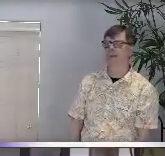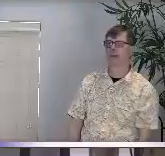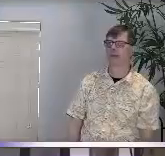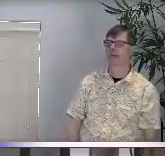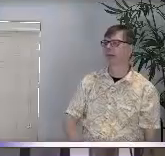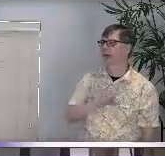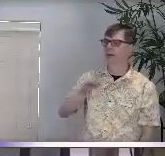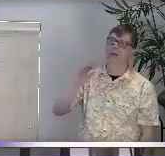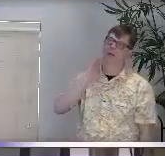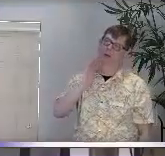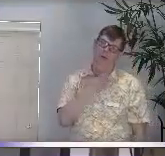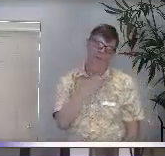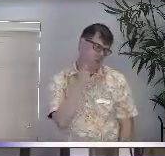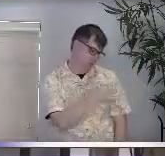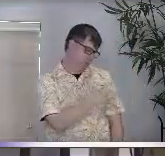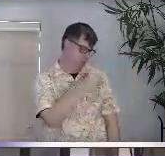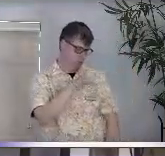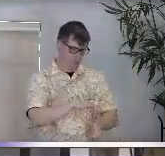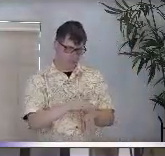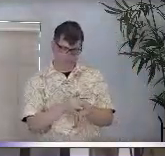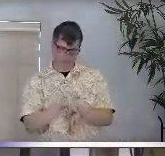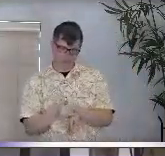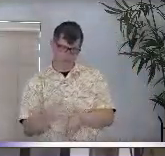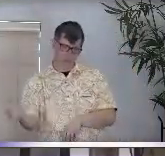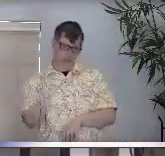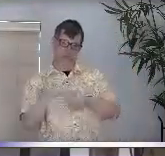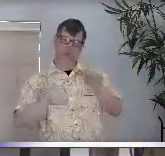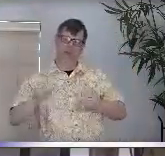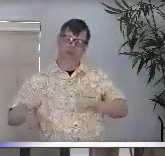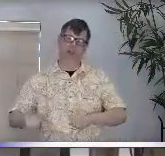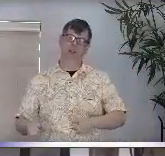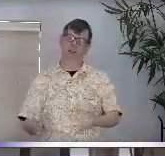And because of this nature, we can get our hair on